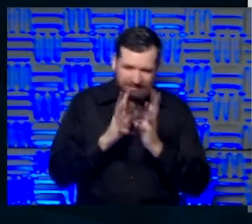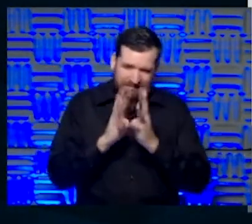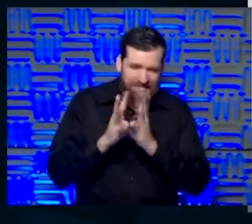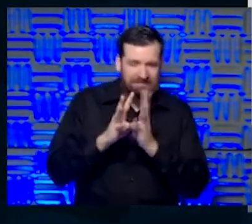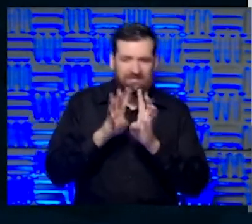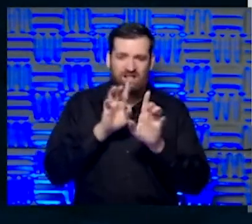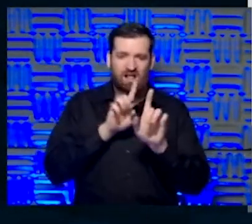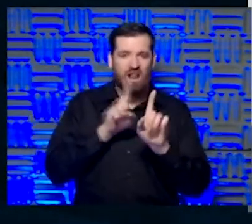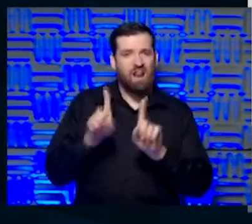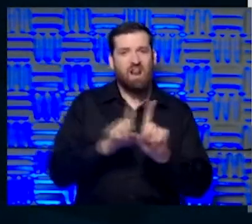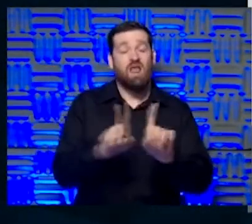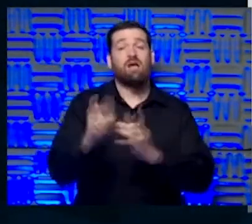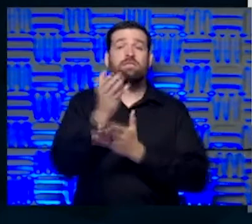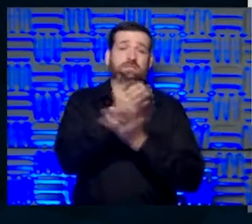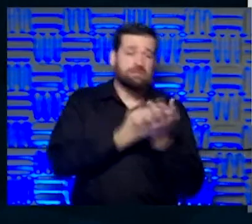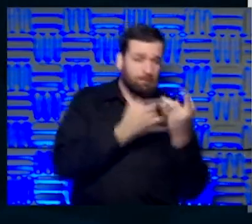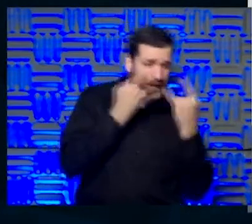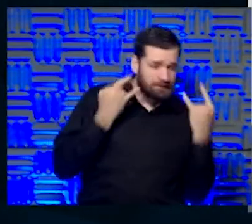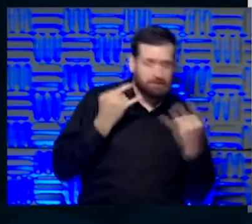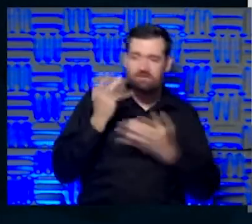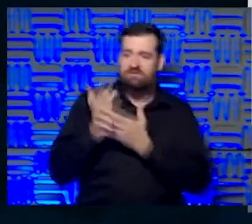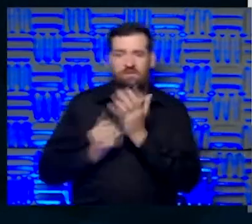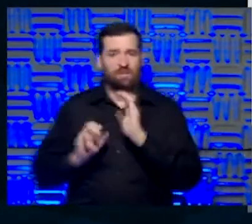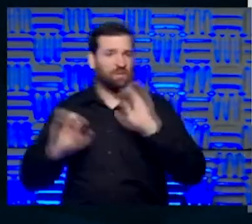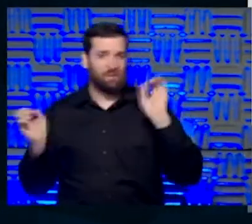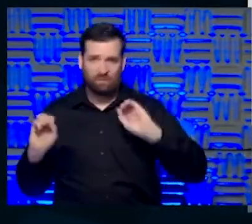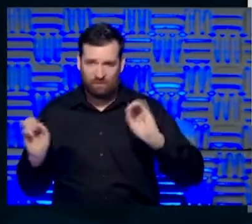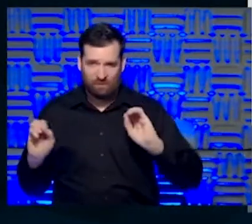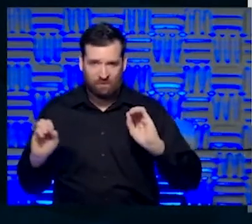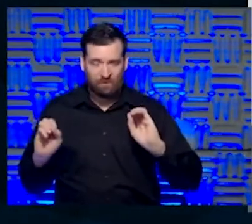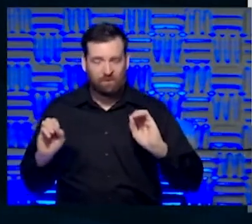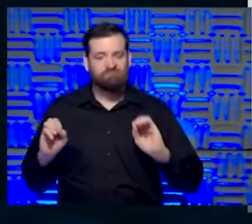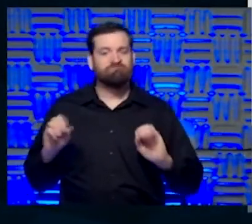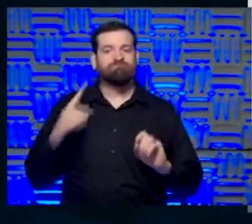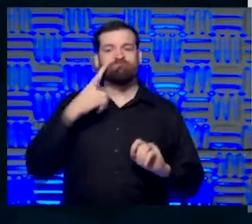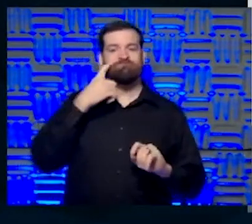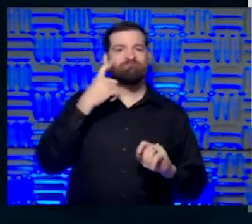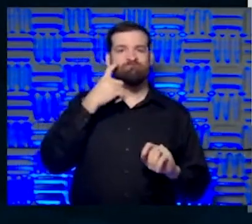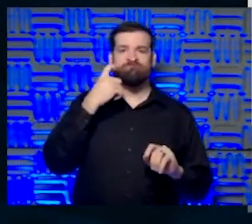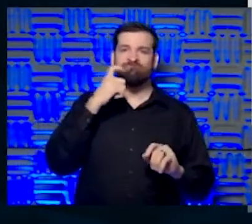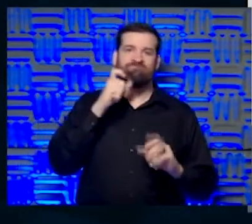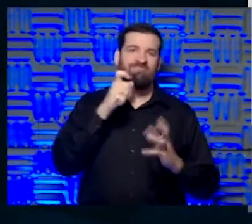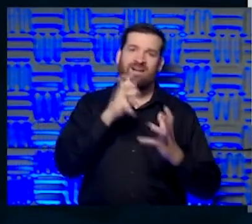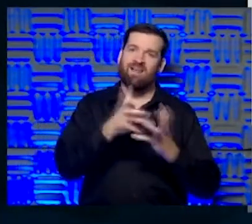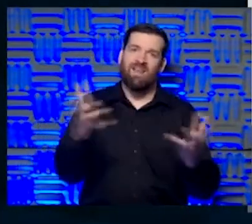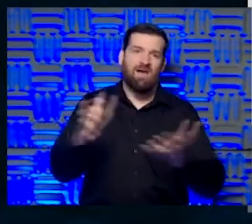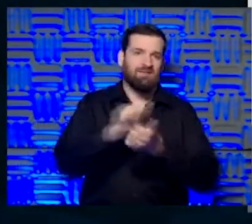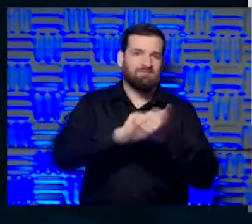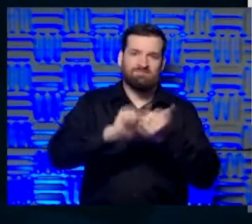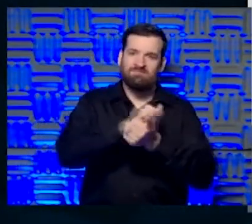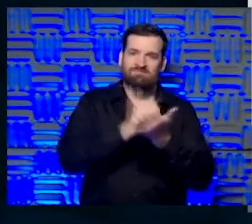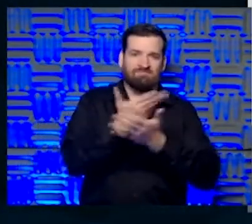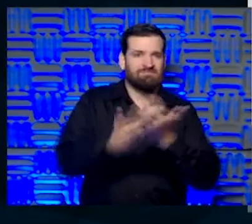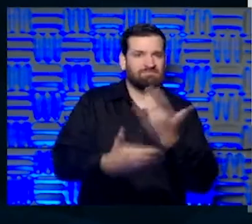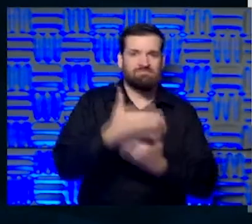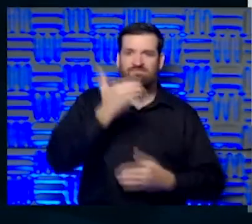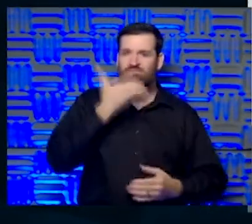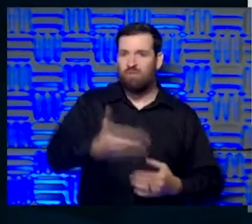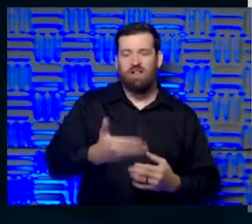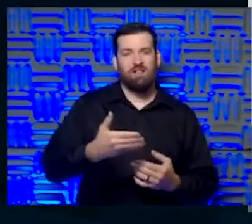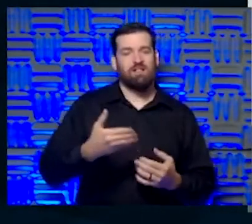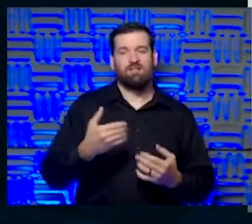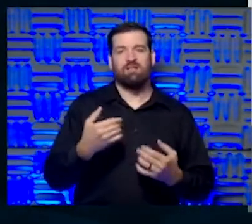streets. Some have on masks, some do not have on masks. I have a feeling that there's not a lot of good hand hygiene available throughout kind of